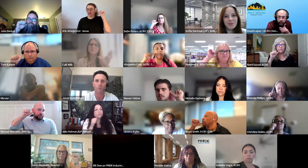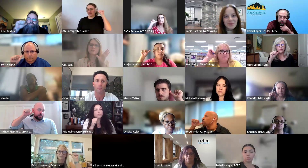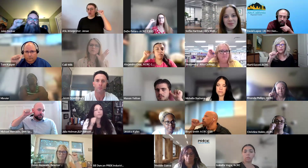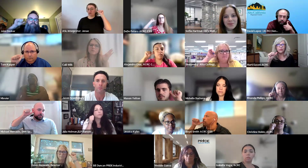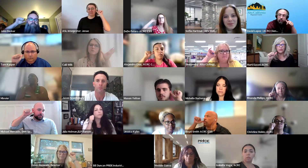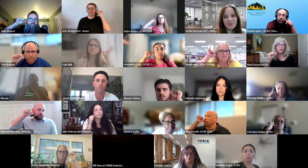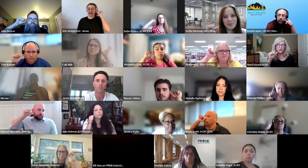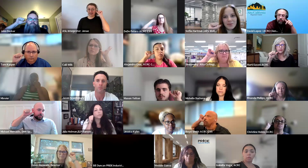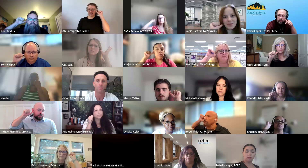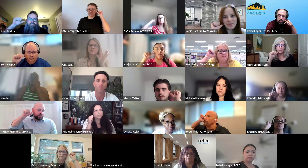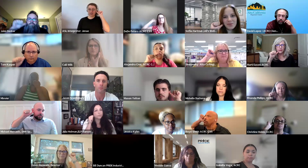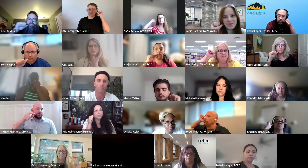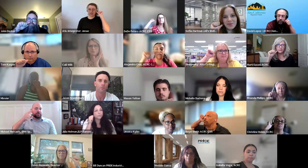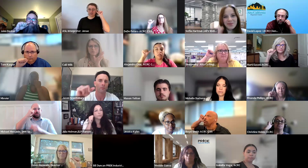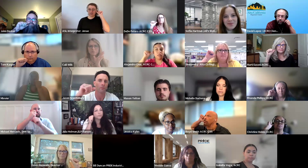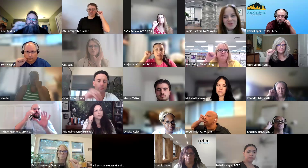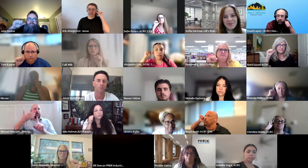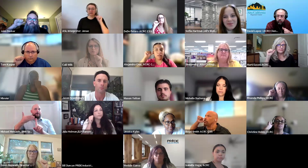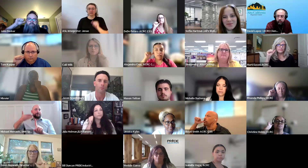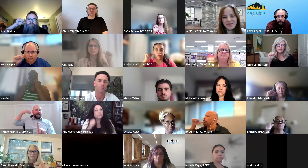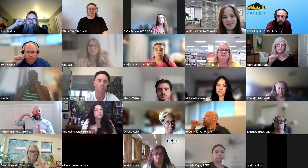front, and go to the back.